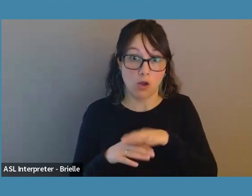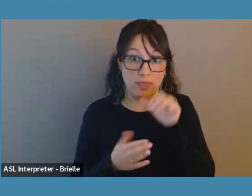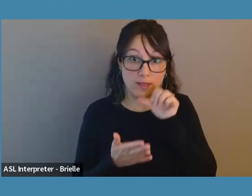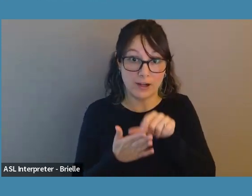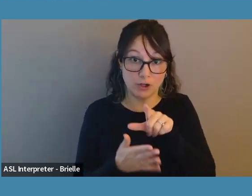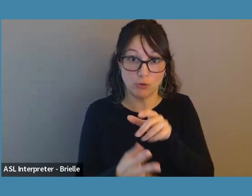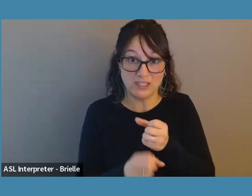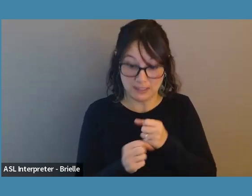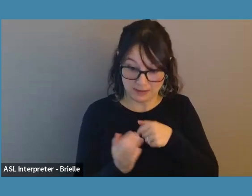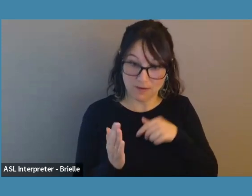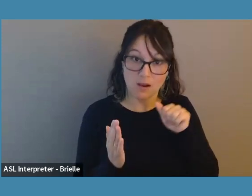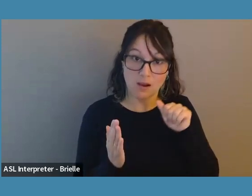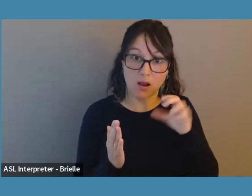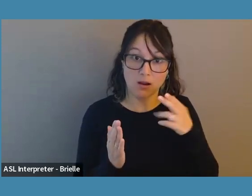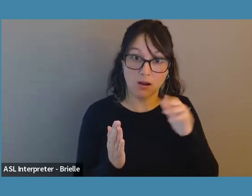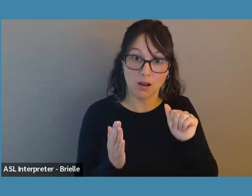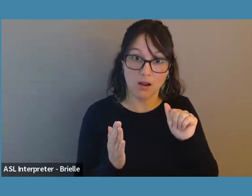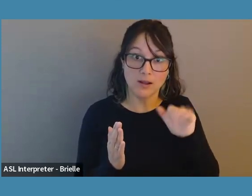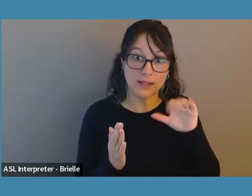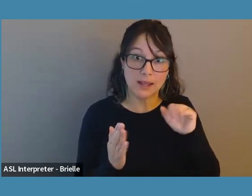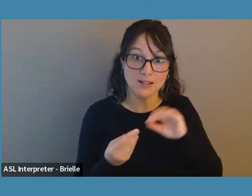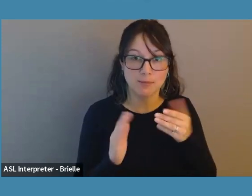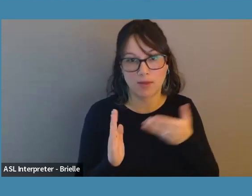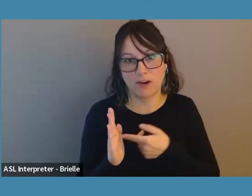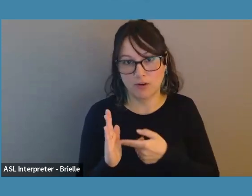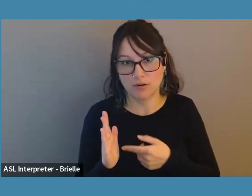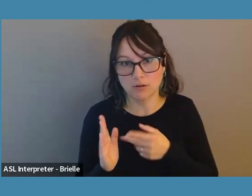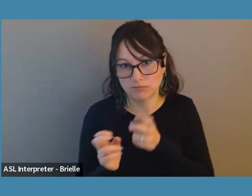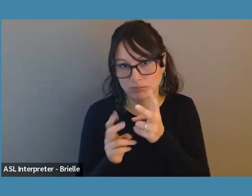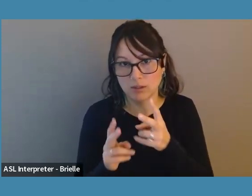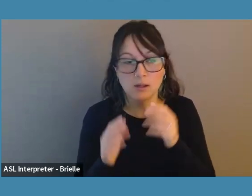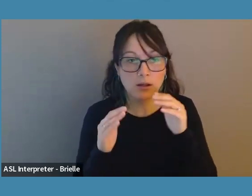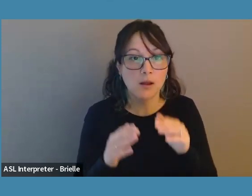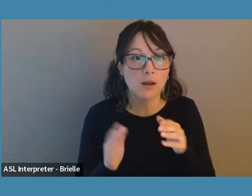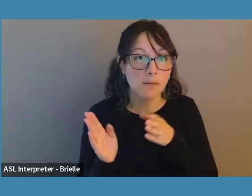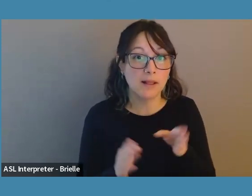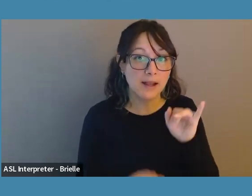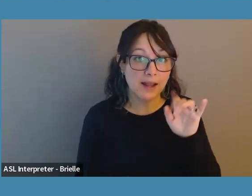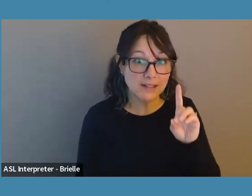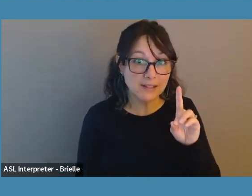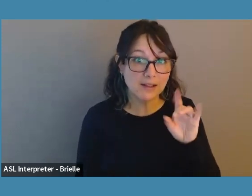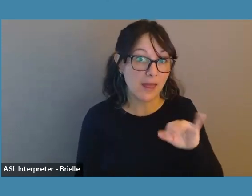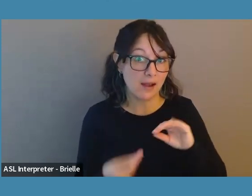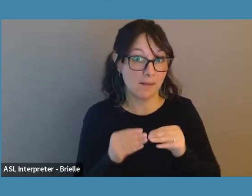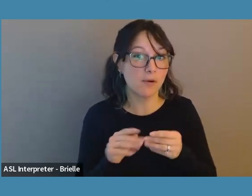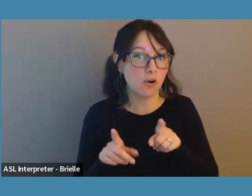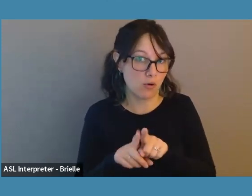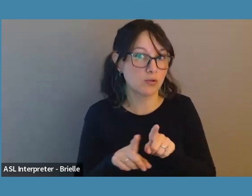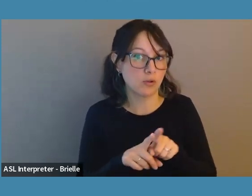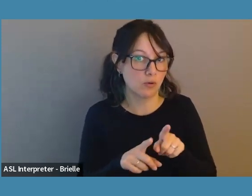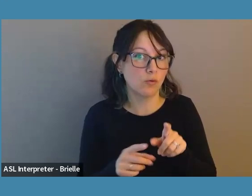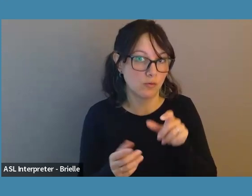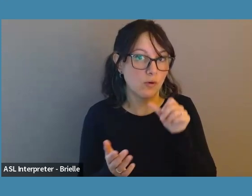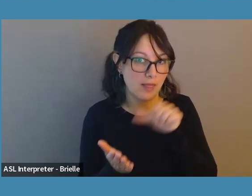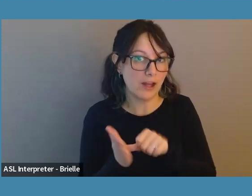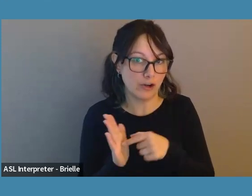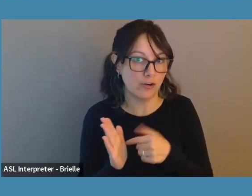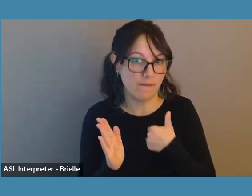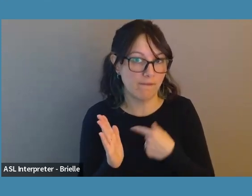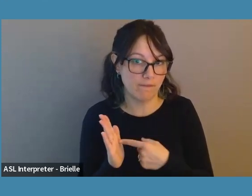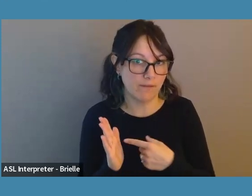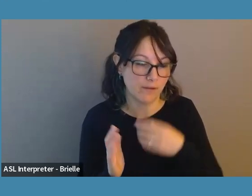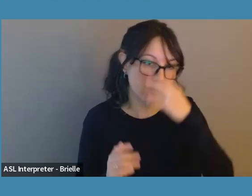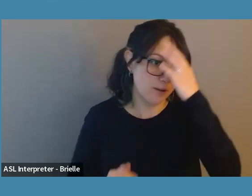going to receive from AHCA. And then plan ID, that number is also going to be on those notices.